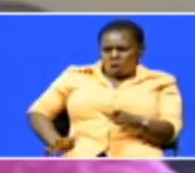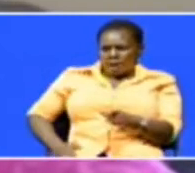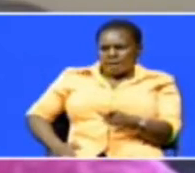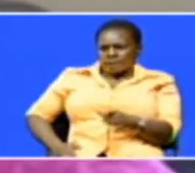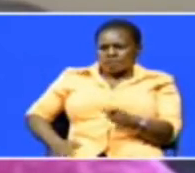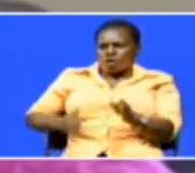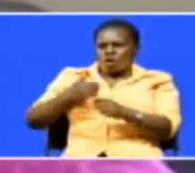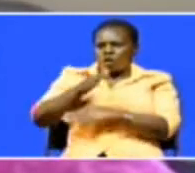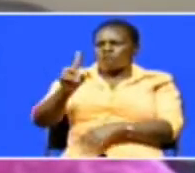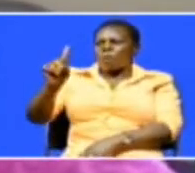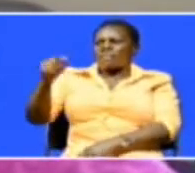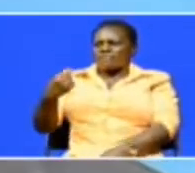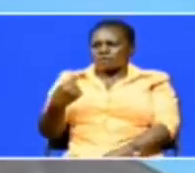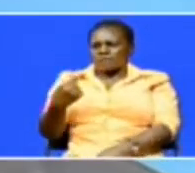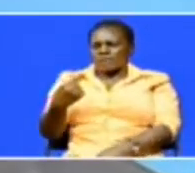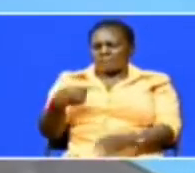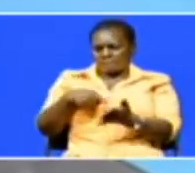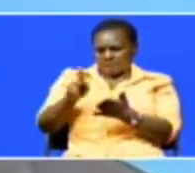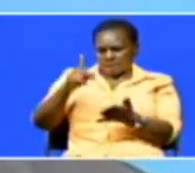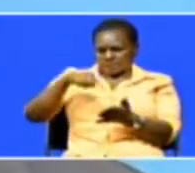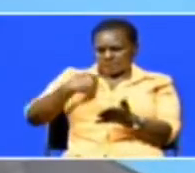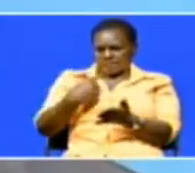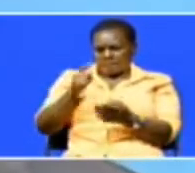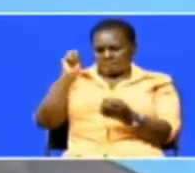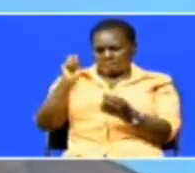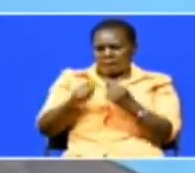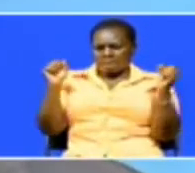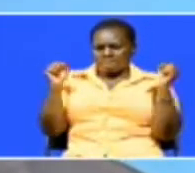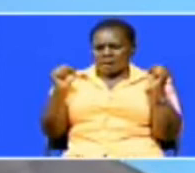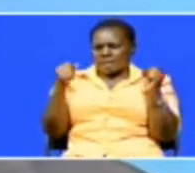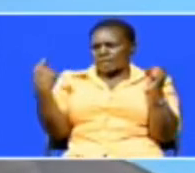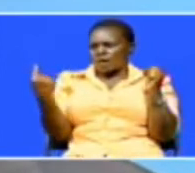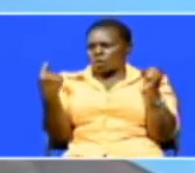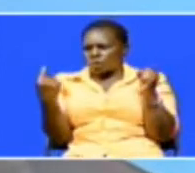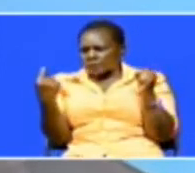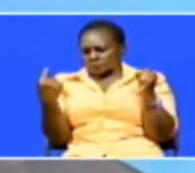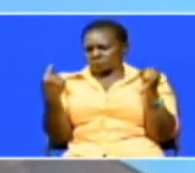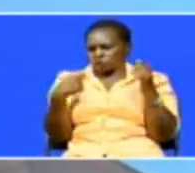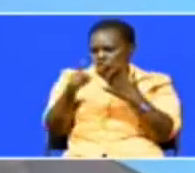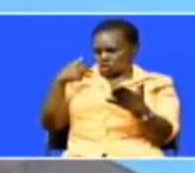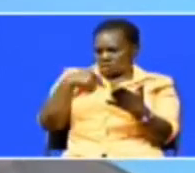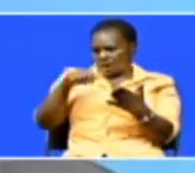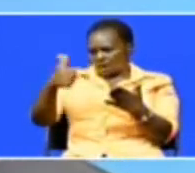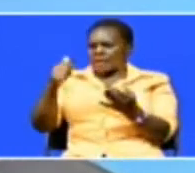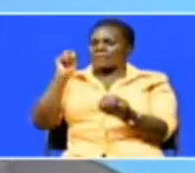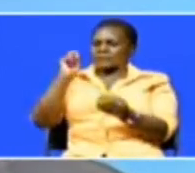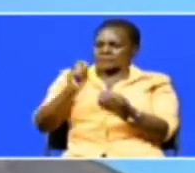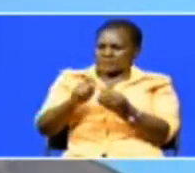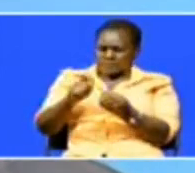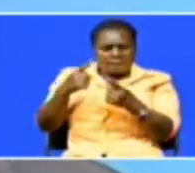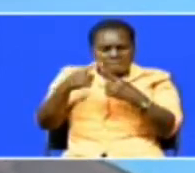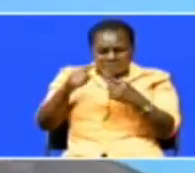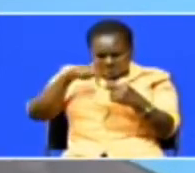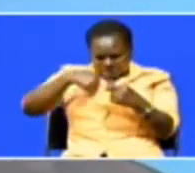exceed more than 1,000 shillings. They only tested me for malaria, and they told me there's another test I was to undergo,